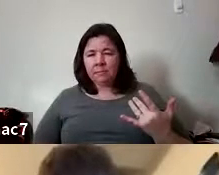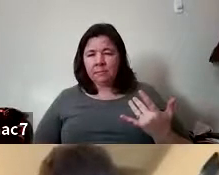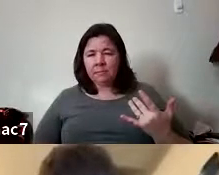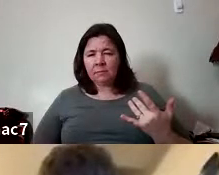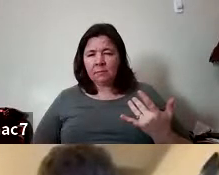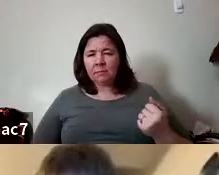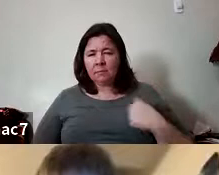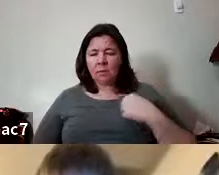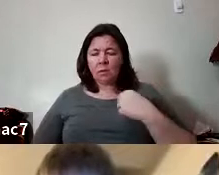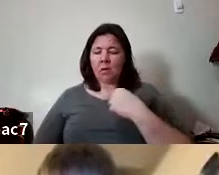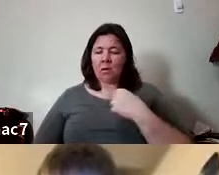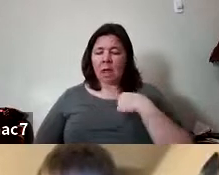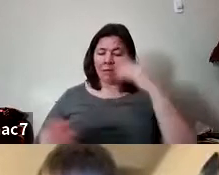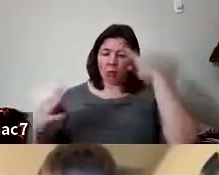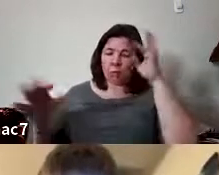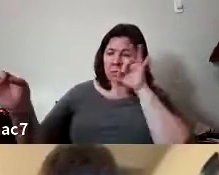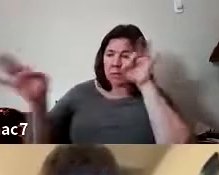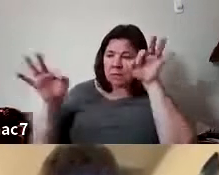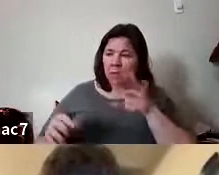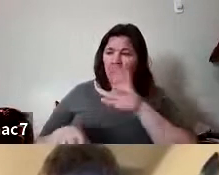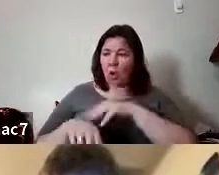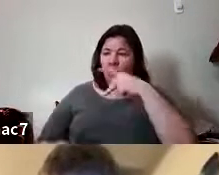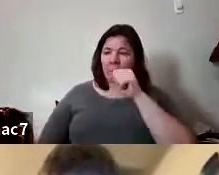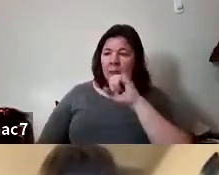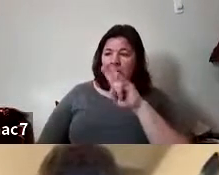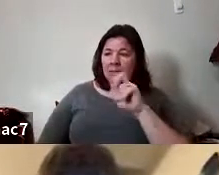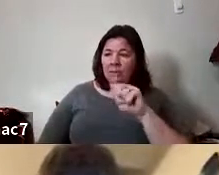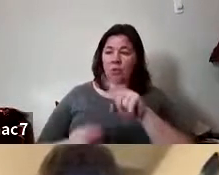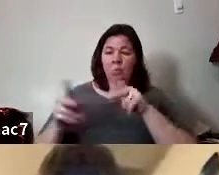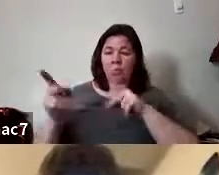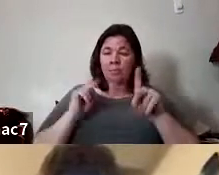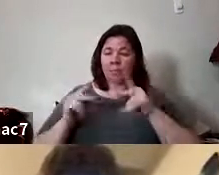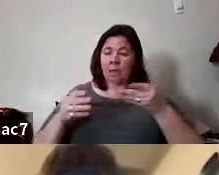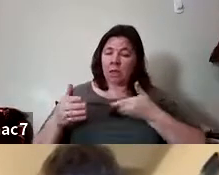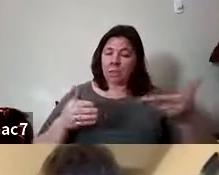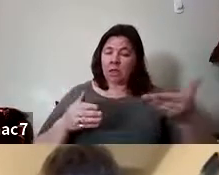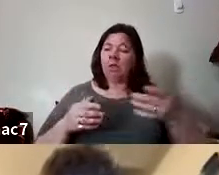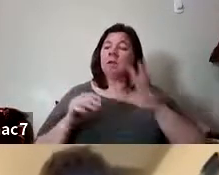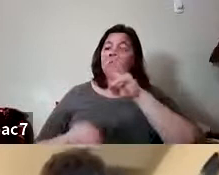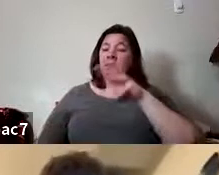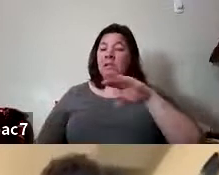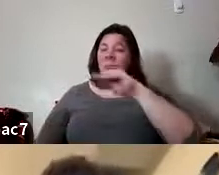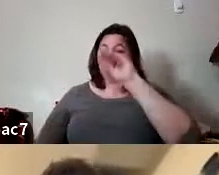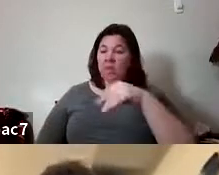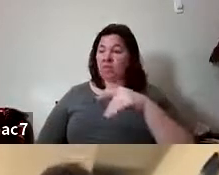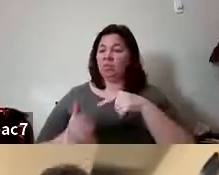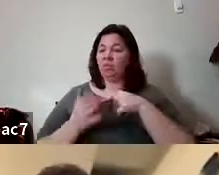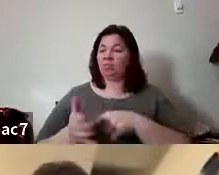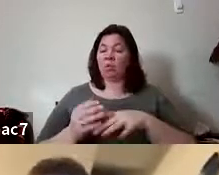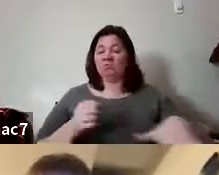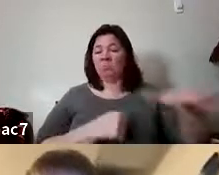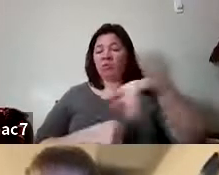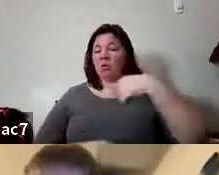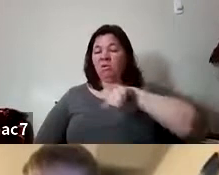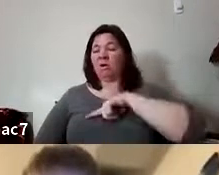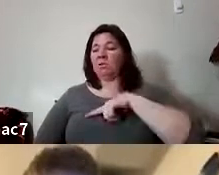say that they're having trouble explaining ONPASSIVE to their invitees, and 66%, which shows that a majority of us